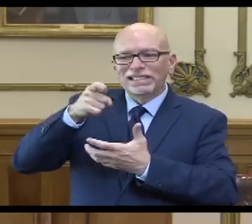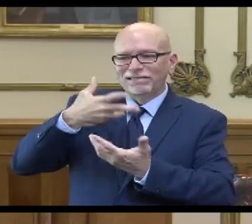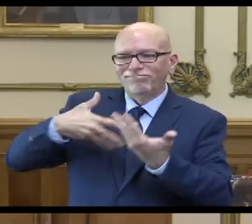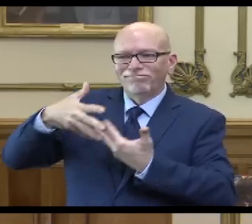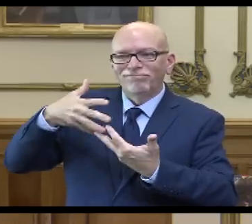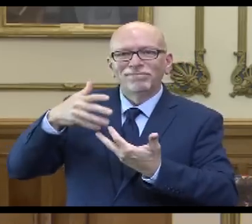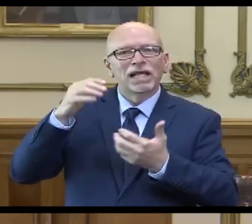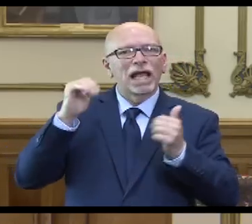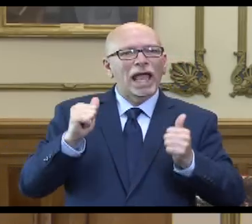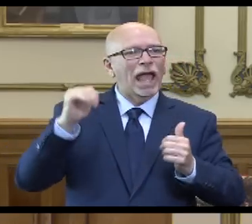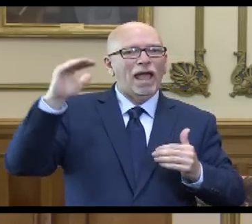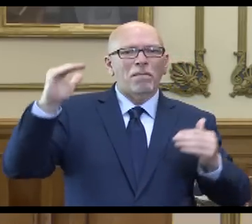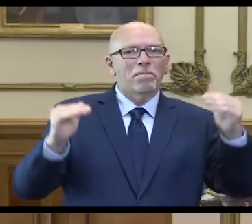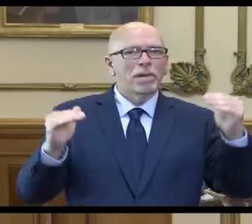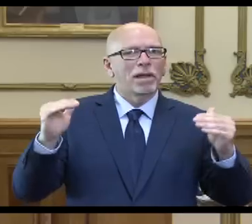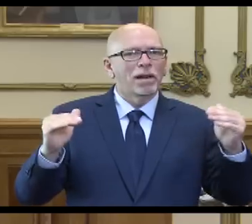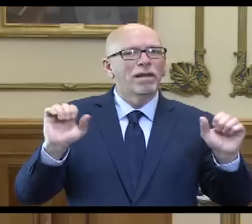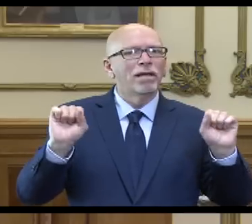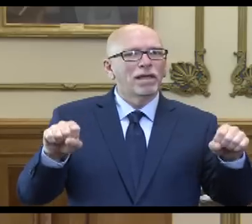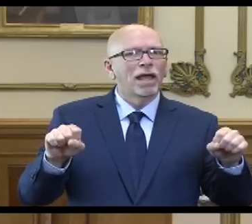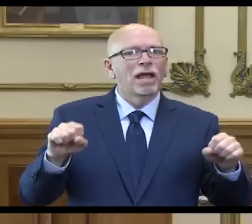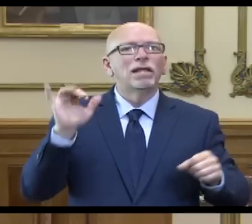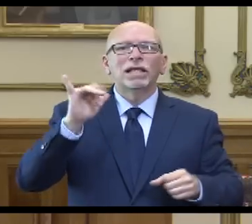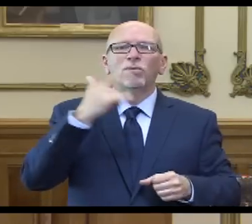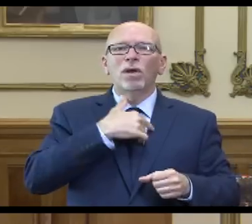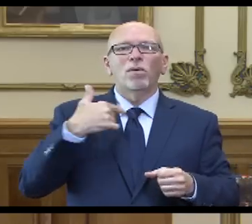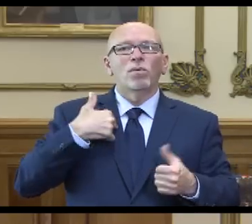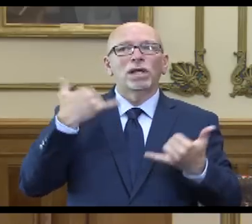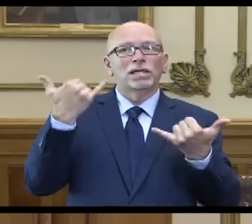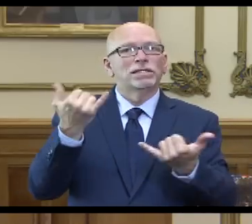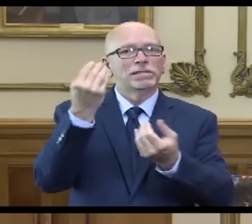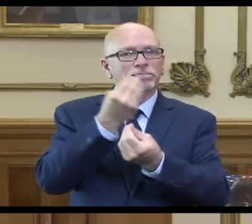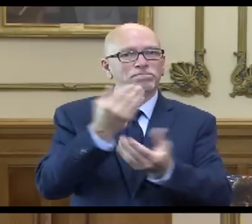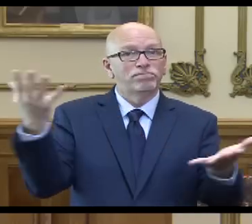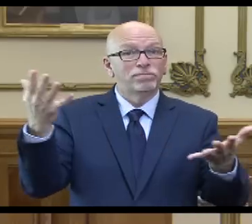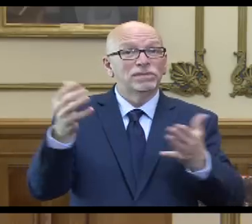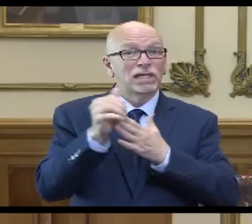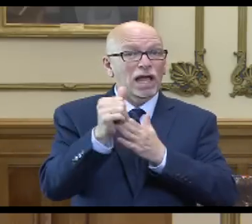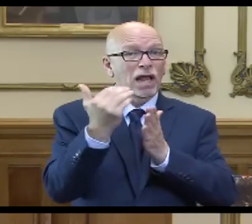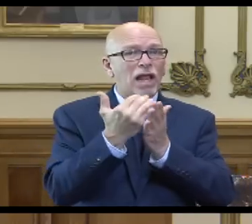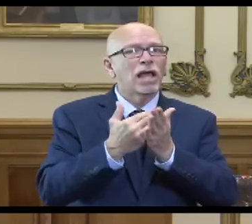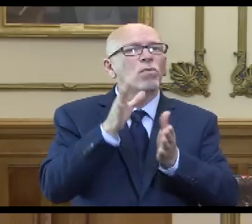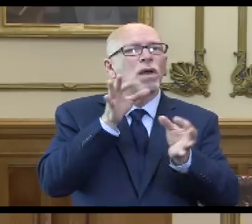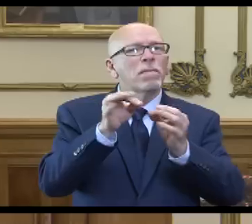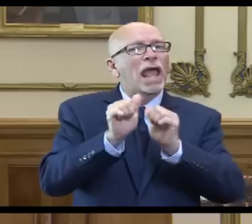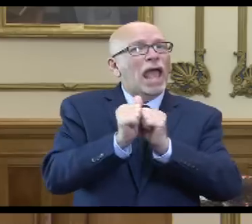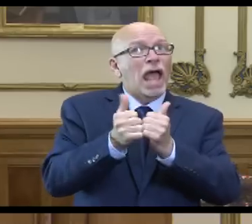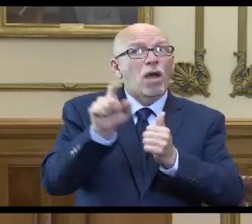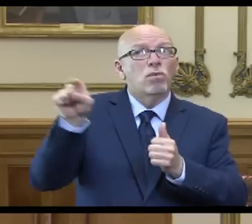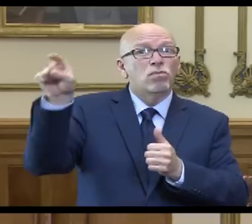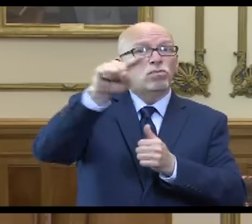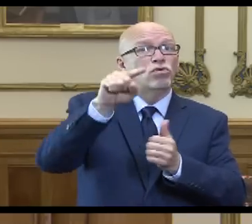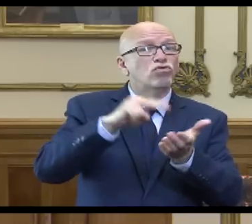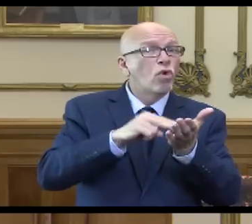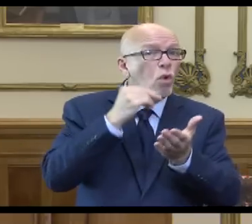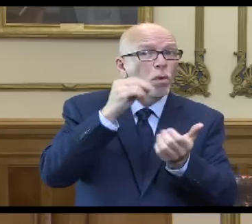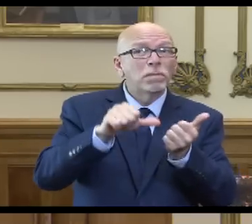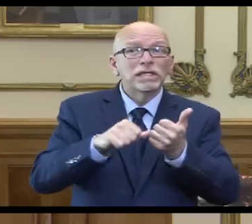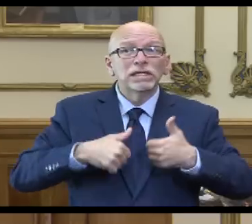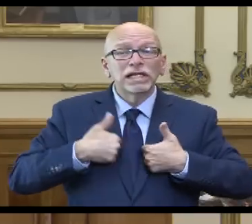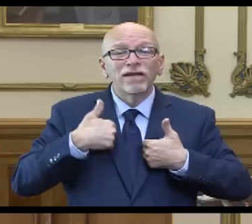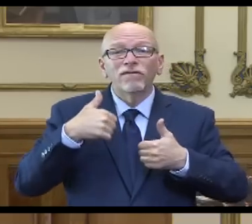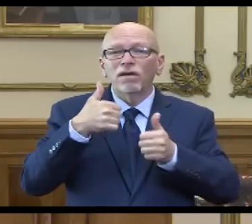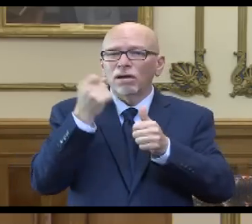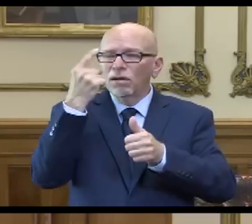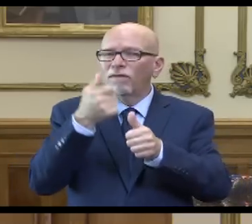be balanced. And that is why we are releasing guidelines that will outline how facilities can, under certain